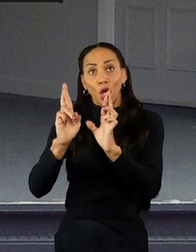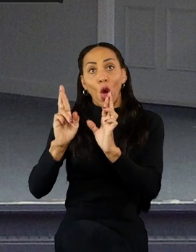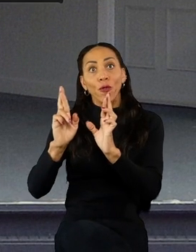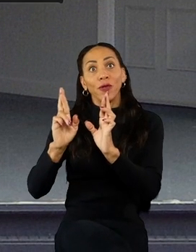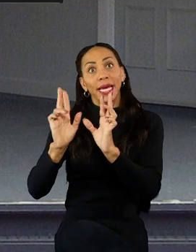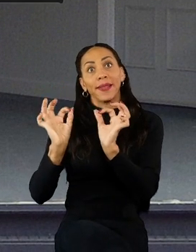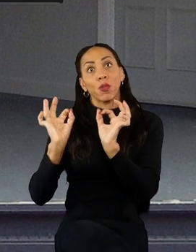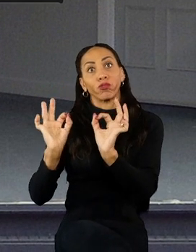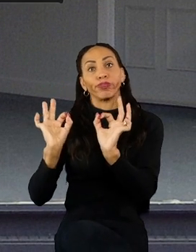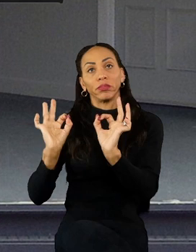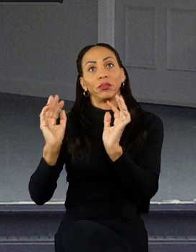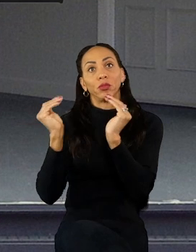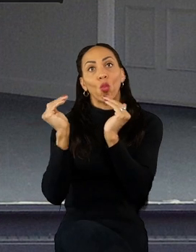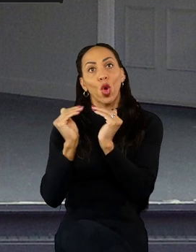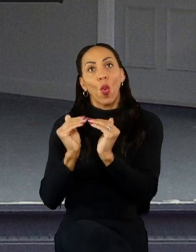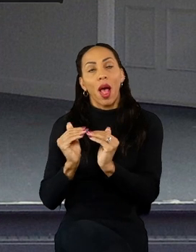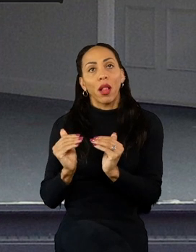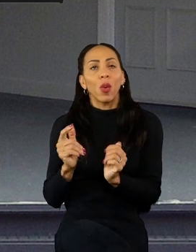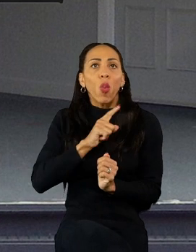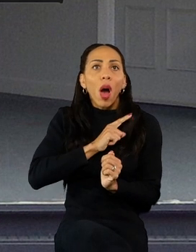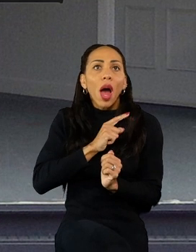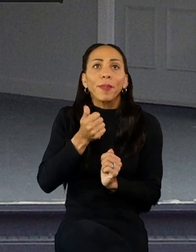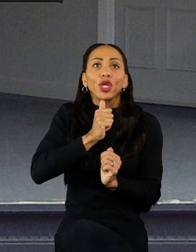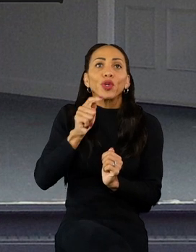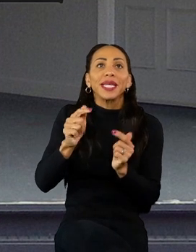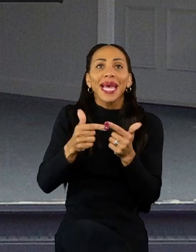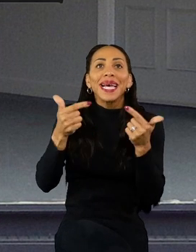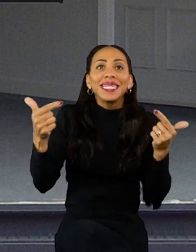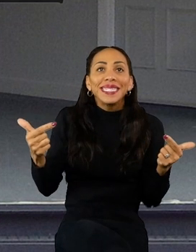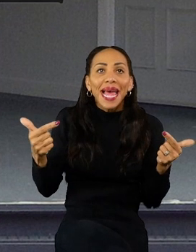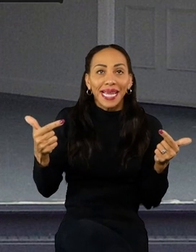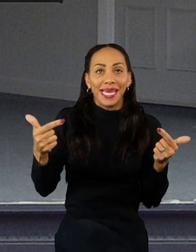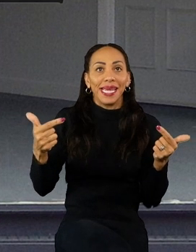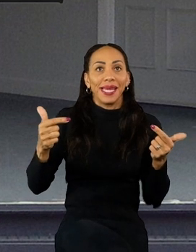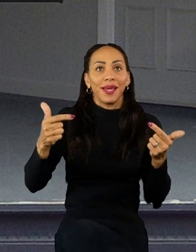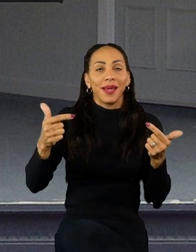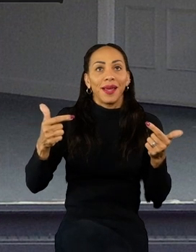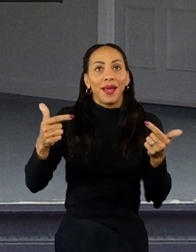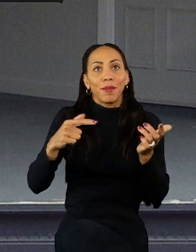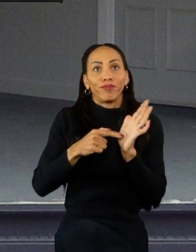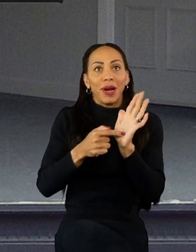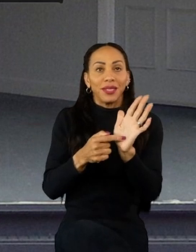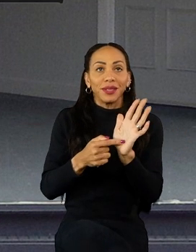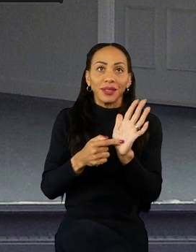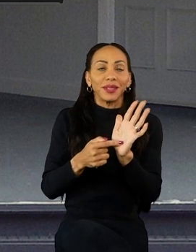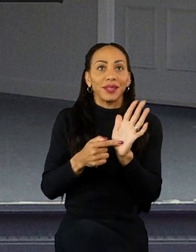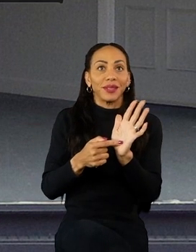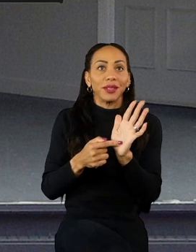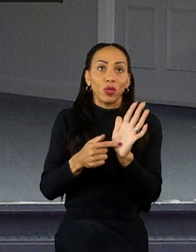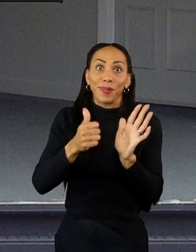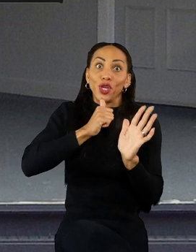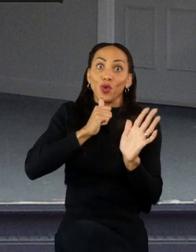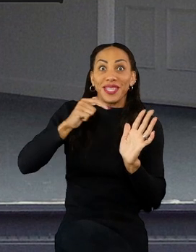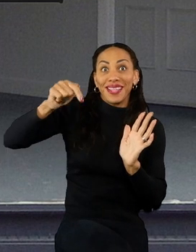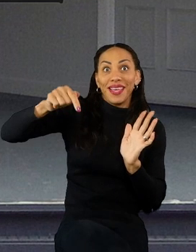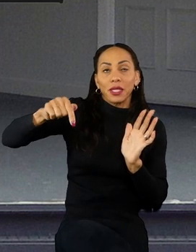all work out really well. Because we'll be using the telepresence technologies for the process, as